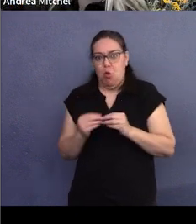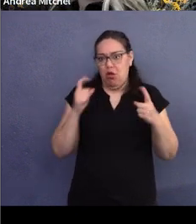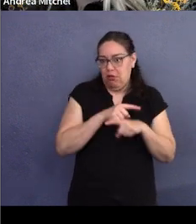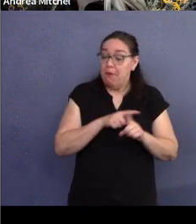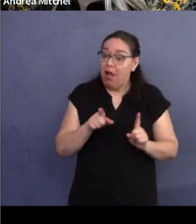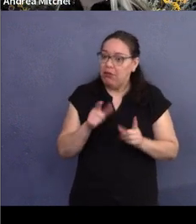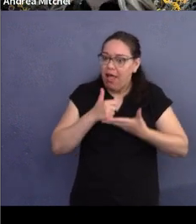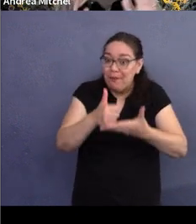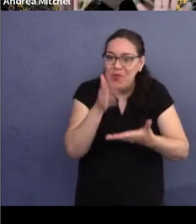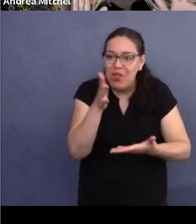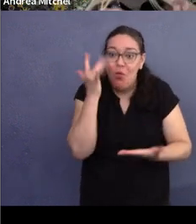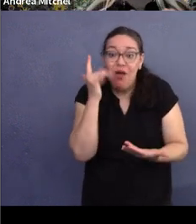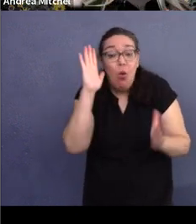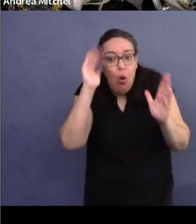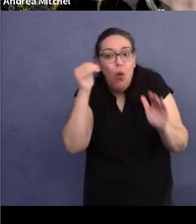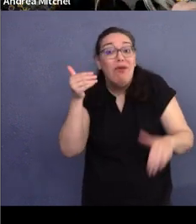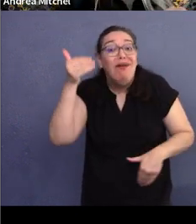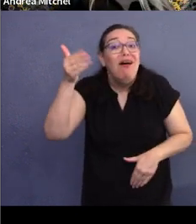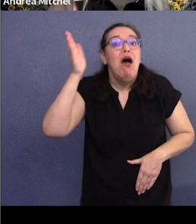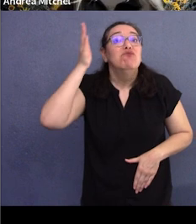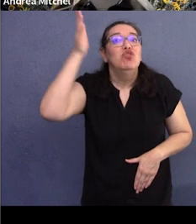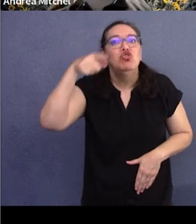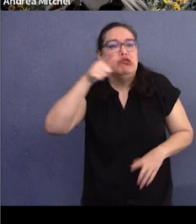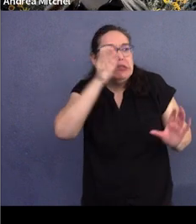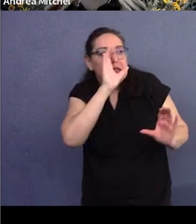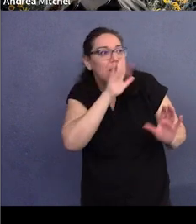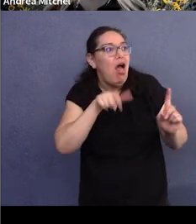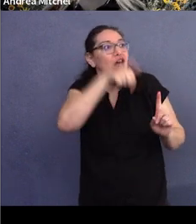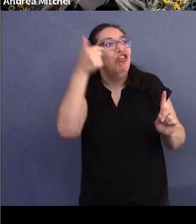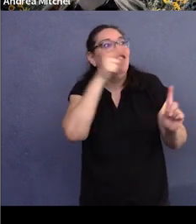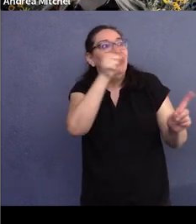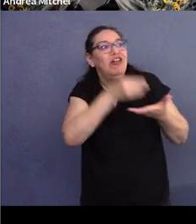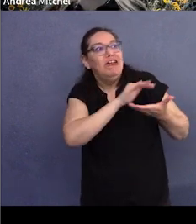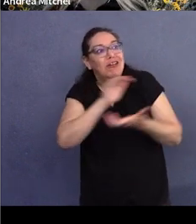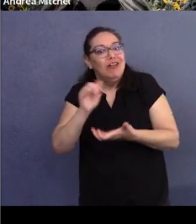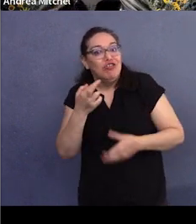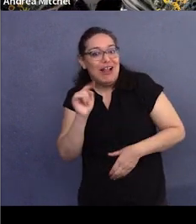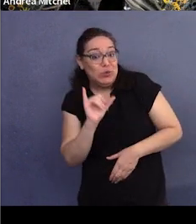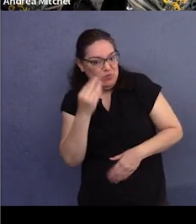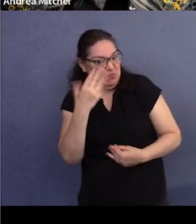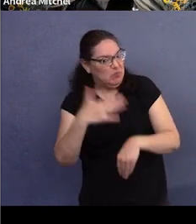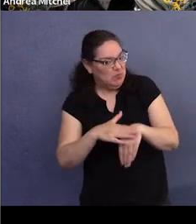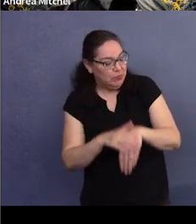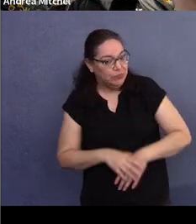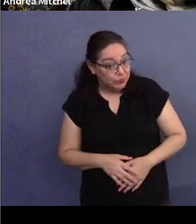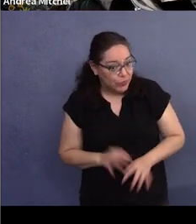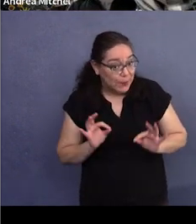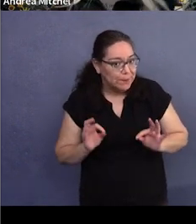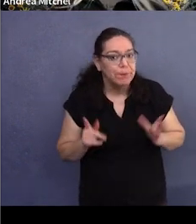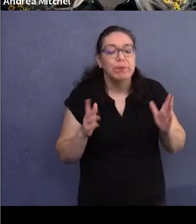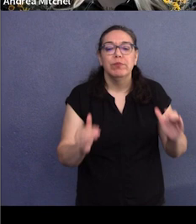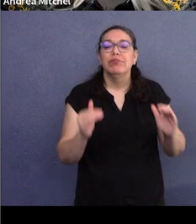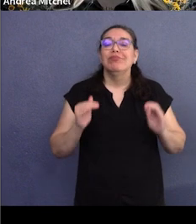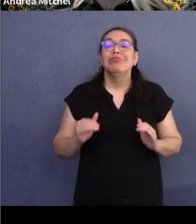grants in the future. Just wanted to give that little asterisk, that little preface. Okay, another